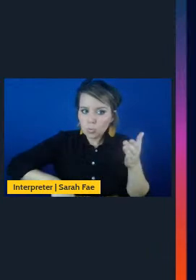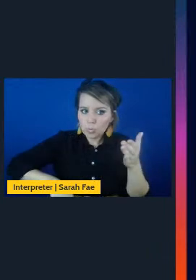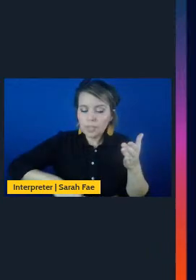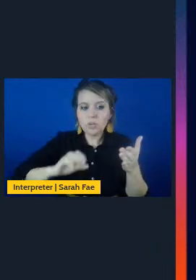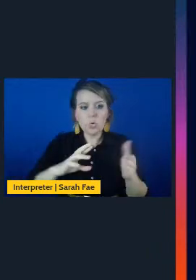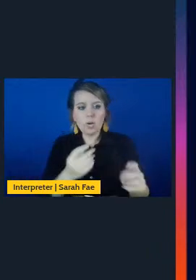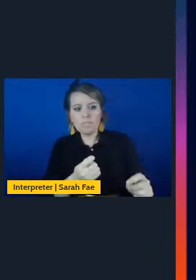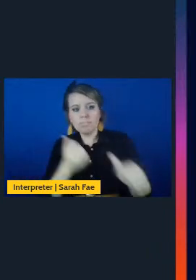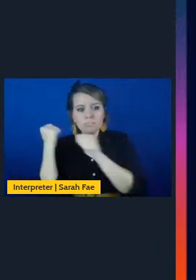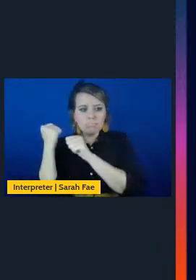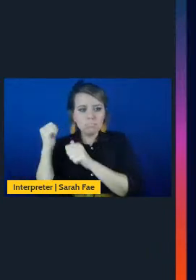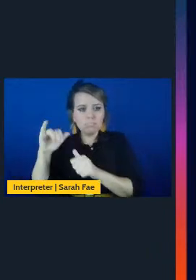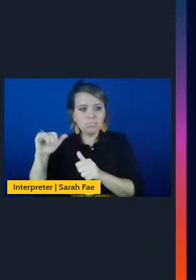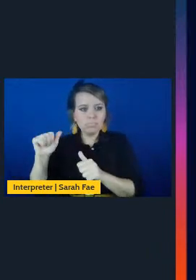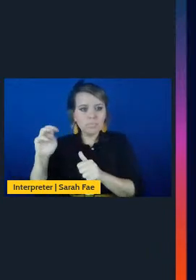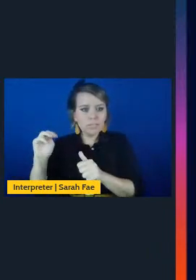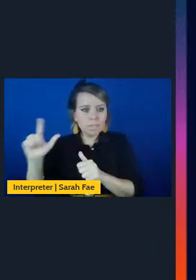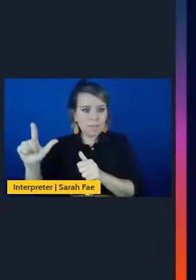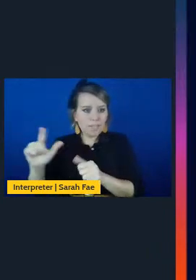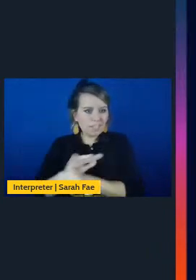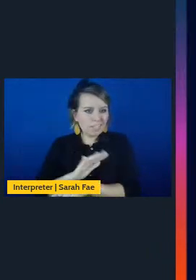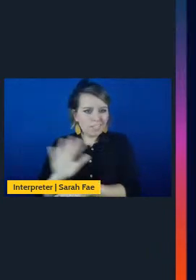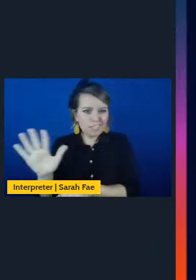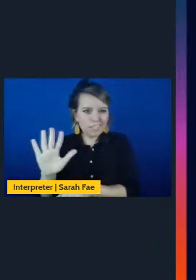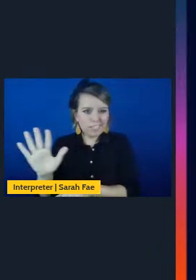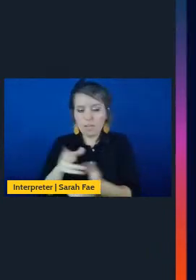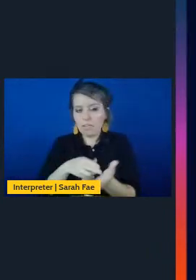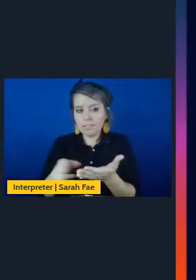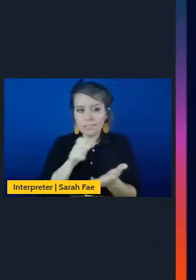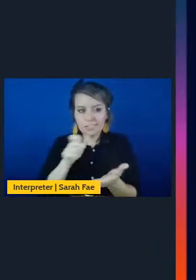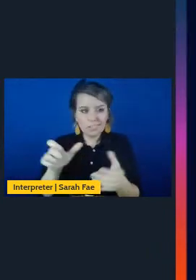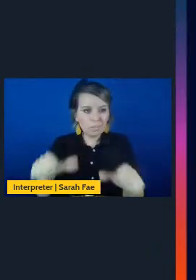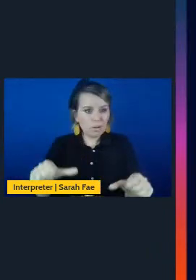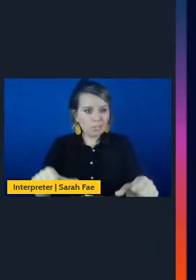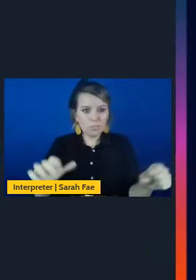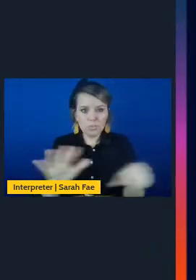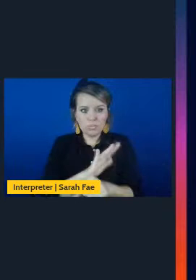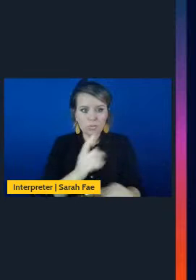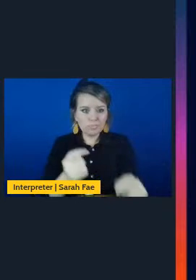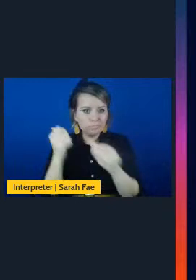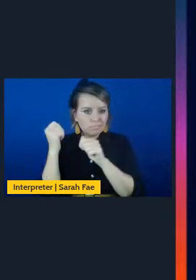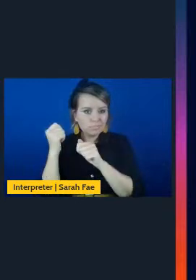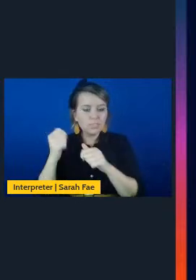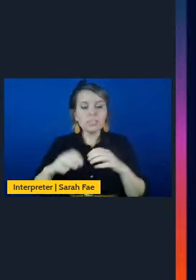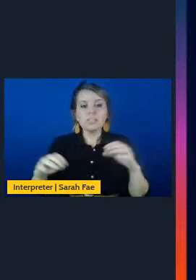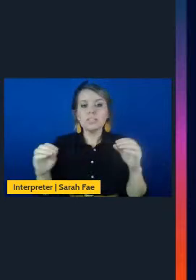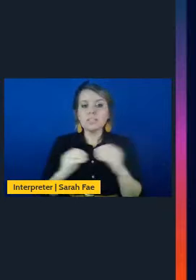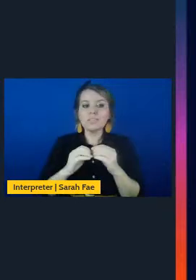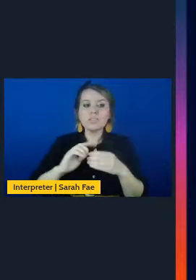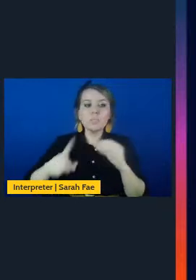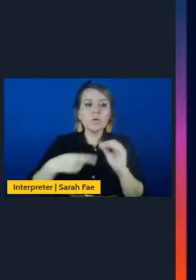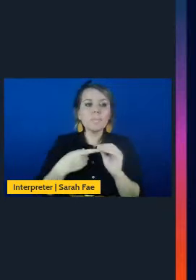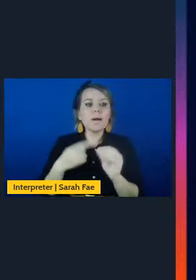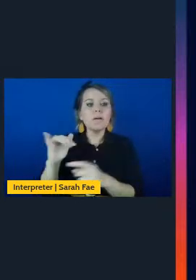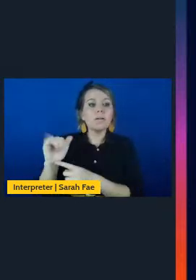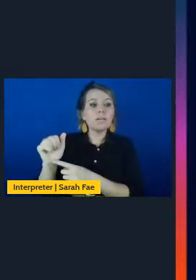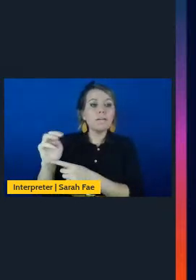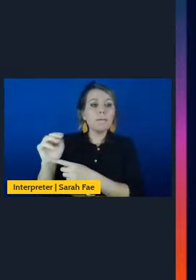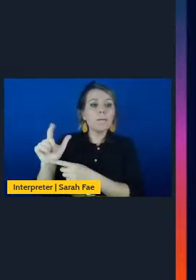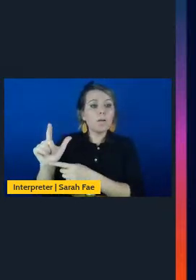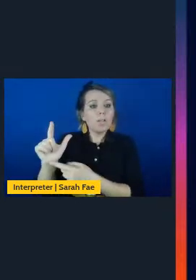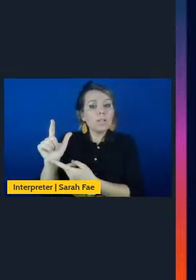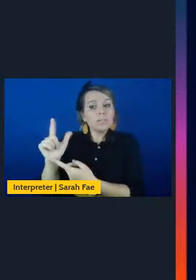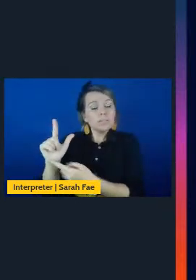YAML completely, because honestly it's not possible. So it's more about circumventing it or pushing it behind the scenes